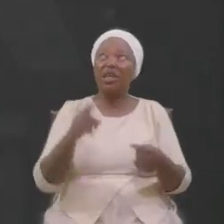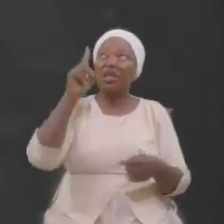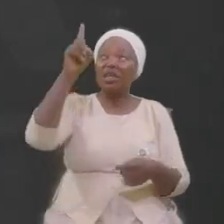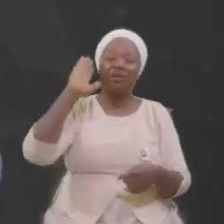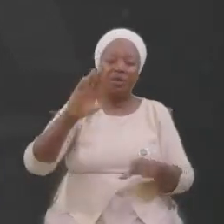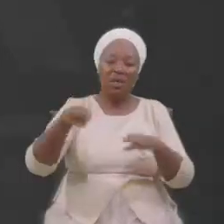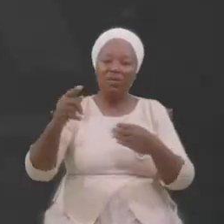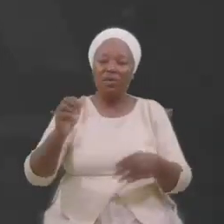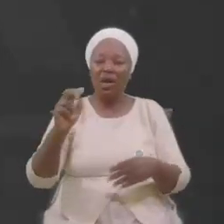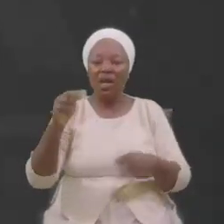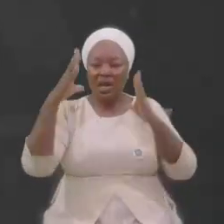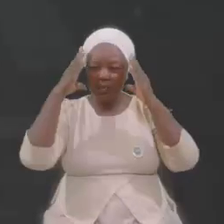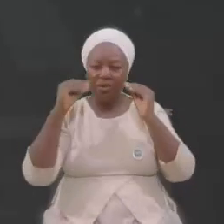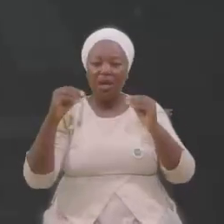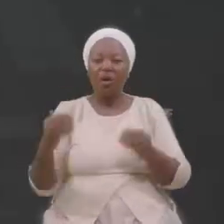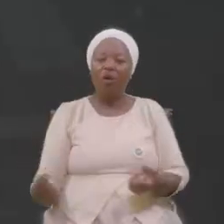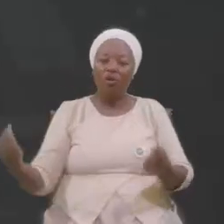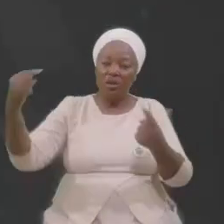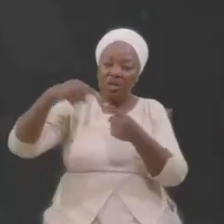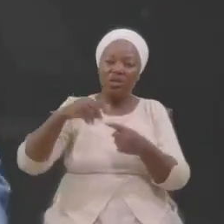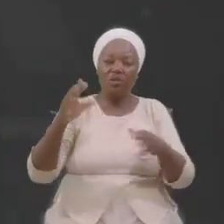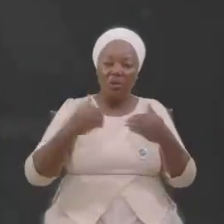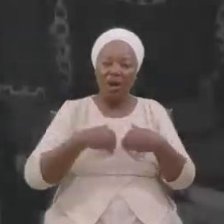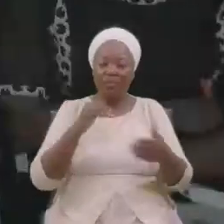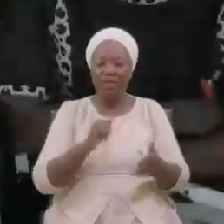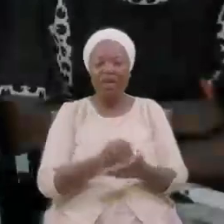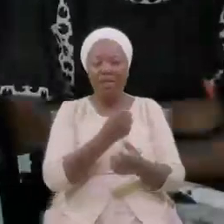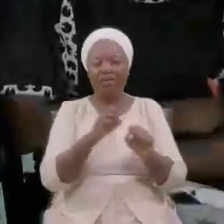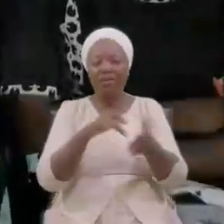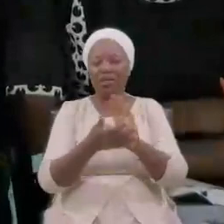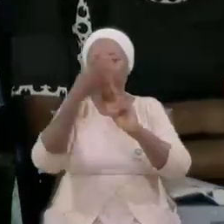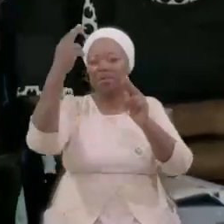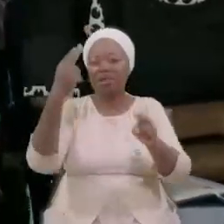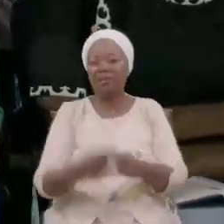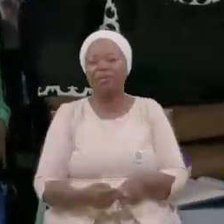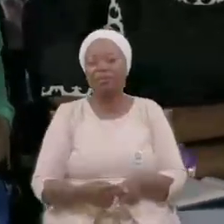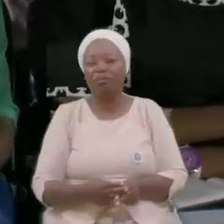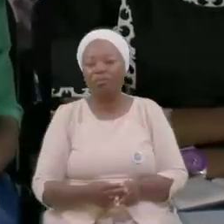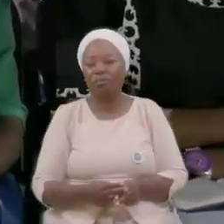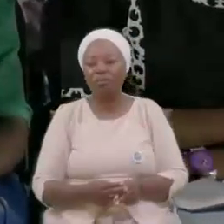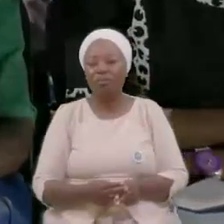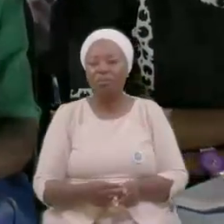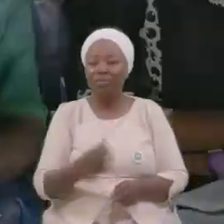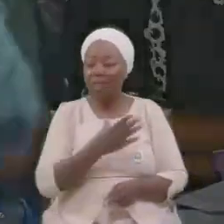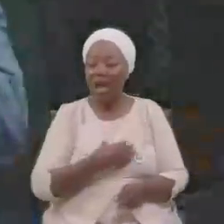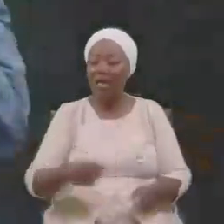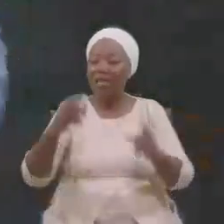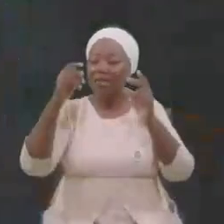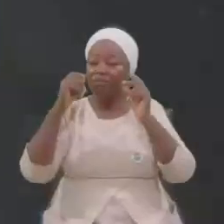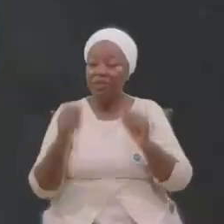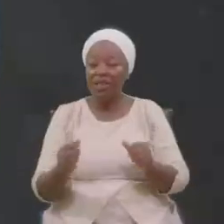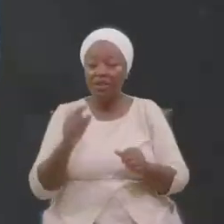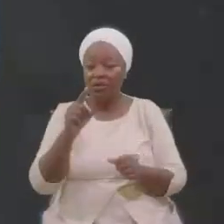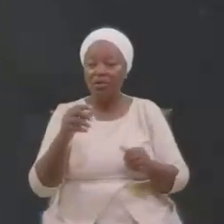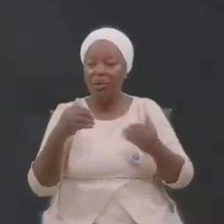experience of genuine salvation. You may go, amen. And immediately you have